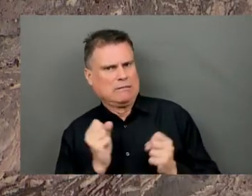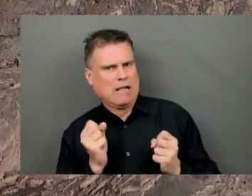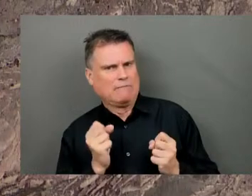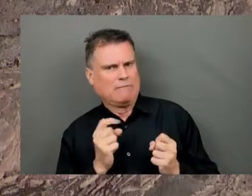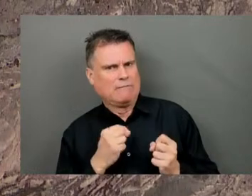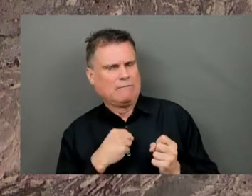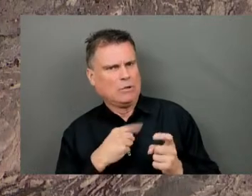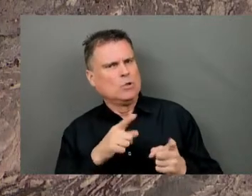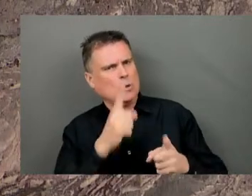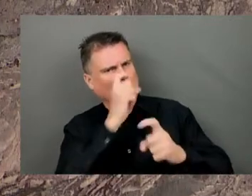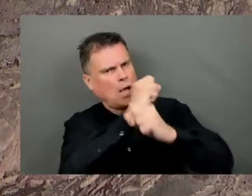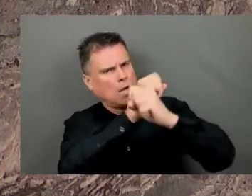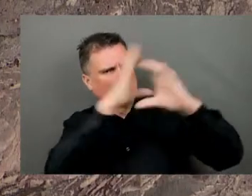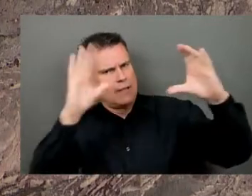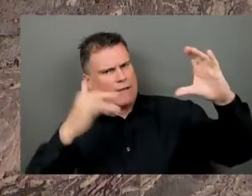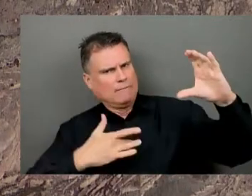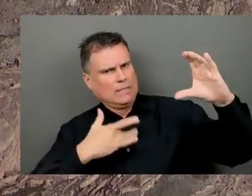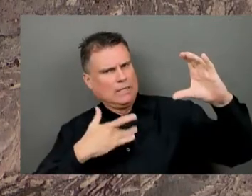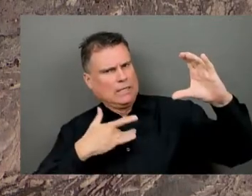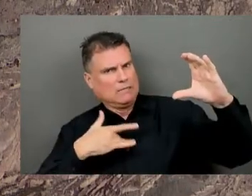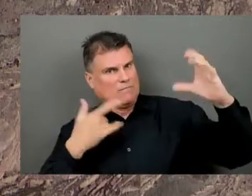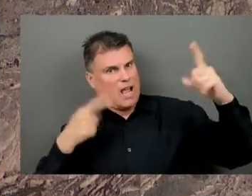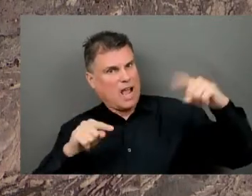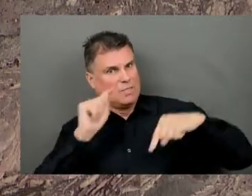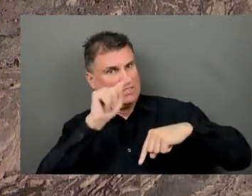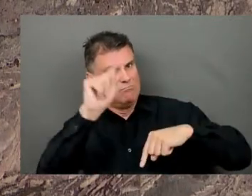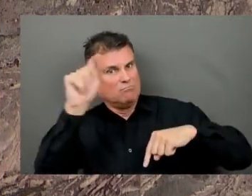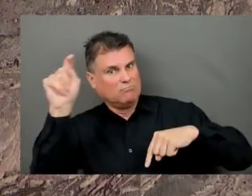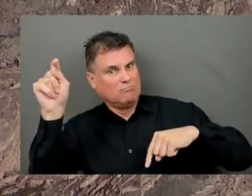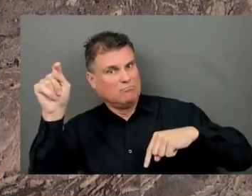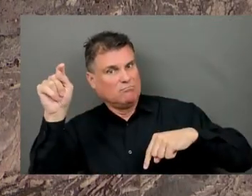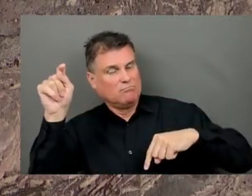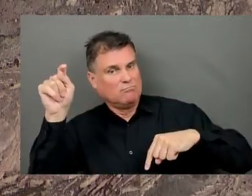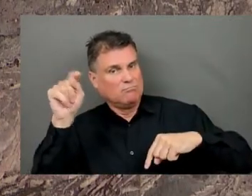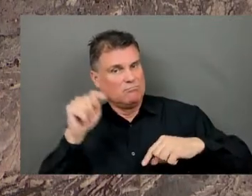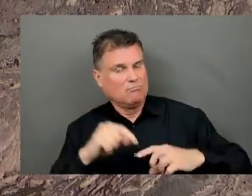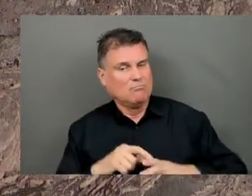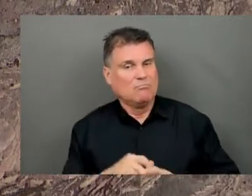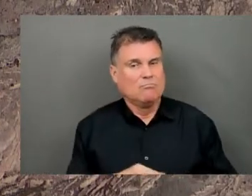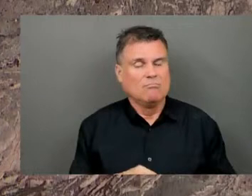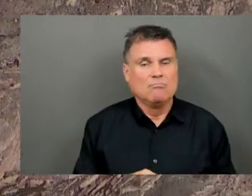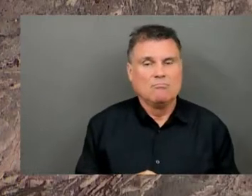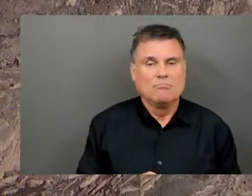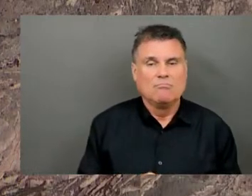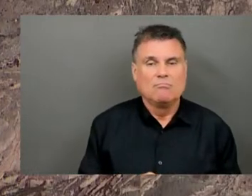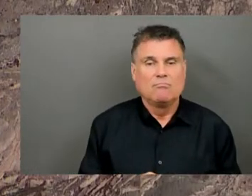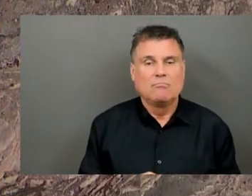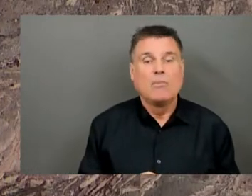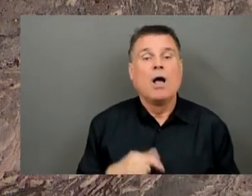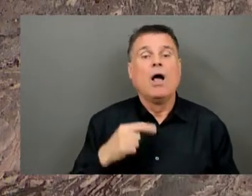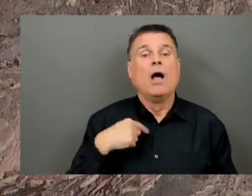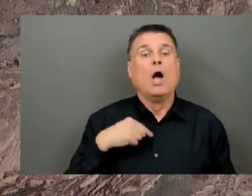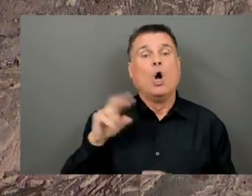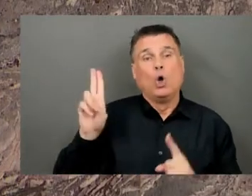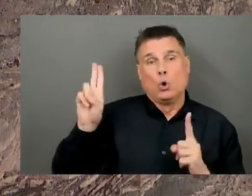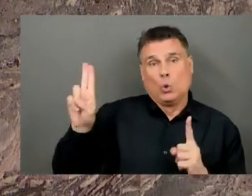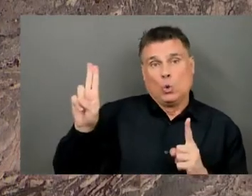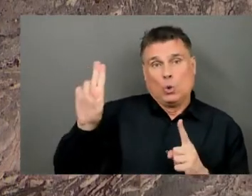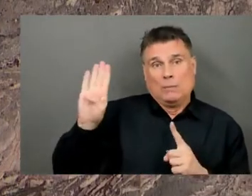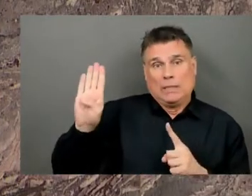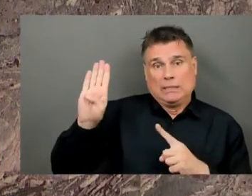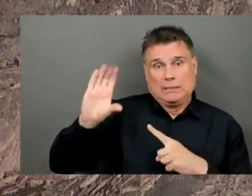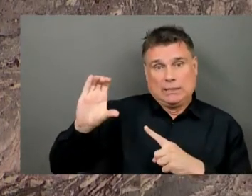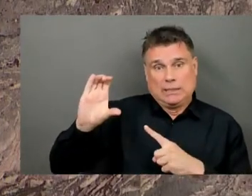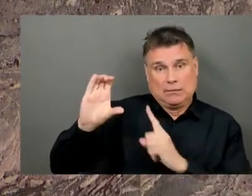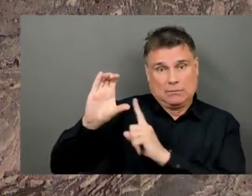leadership. More than 1,200 UBC students signed the petition asking the AMS to cut all ties with Israel, including canceling the lease